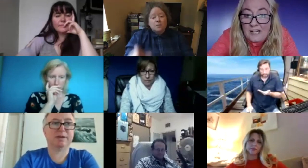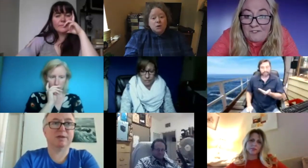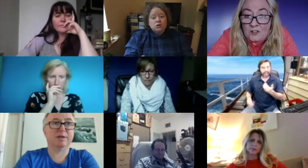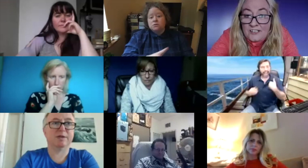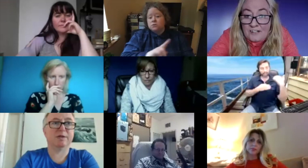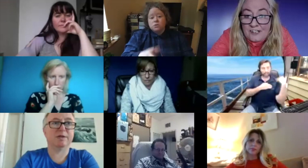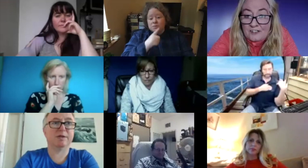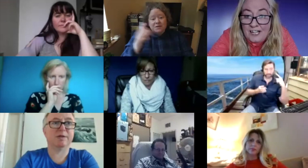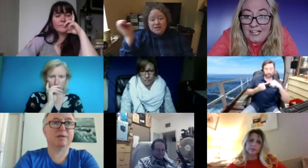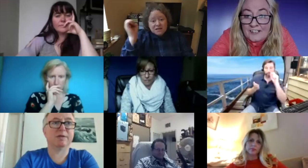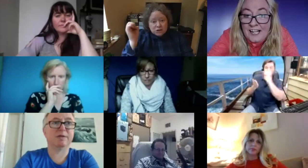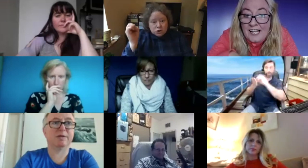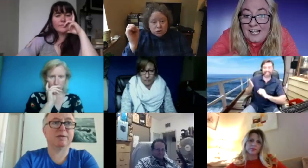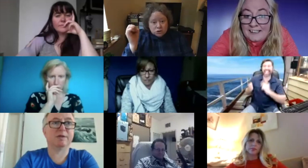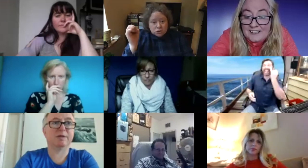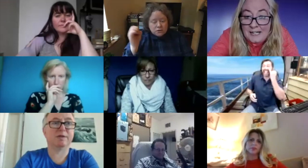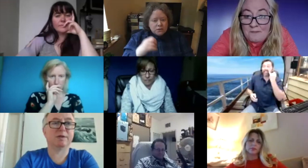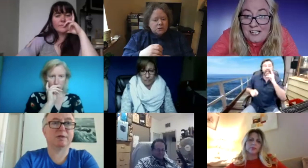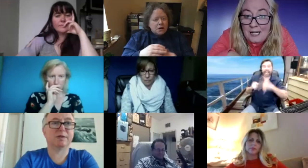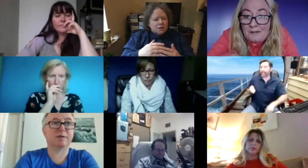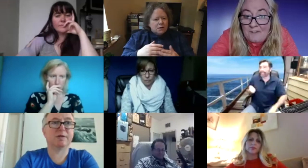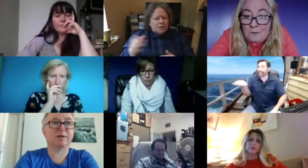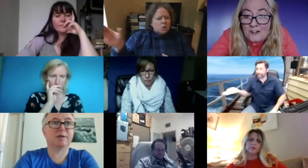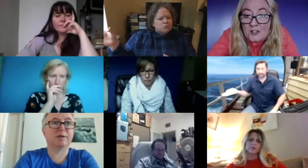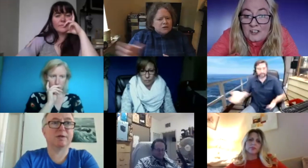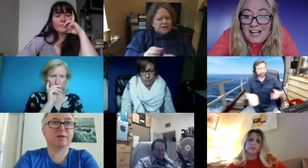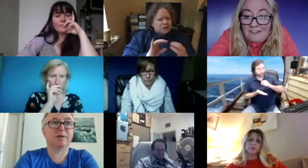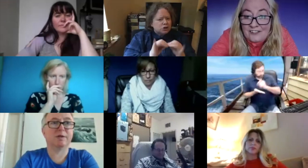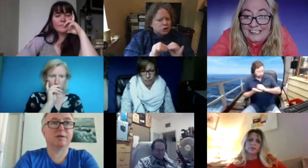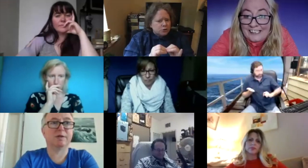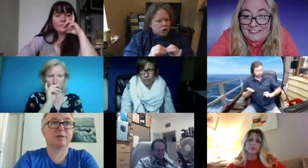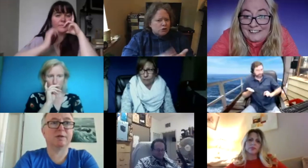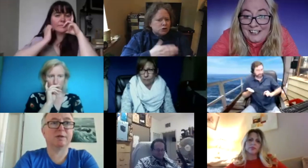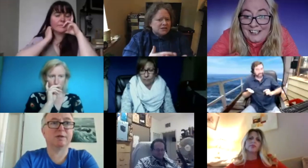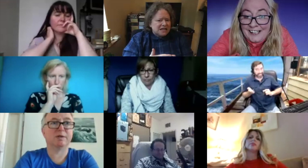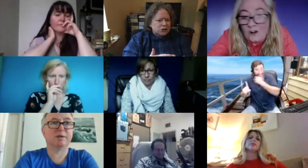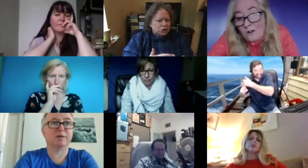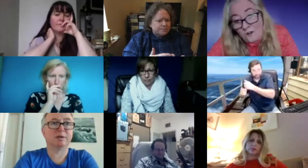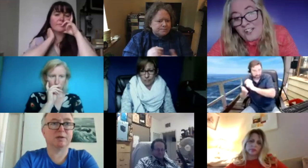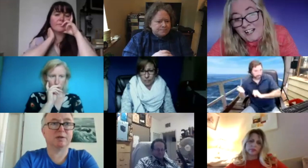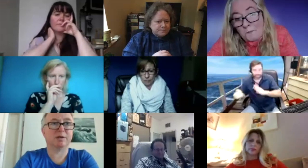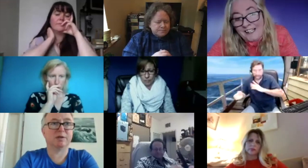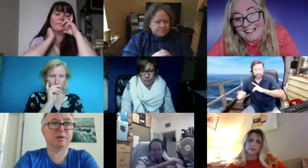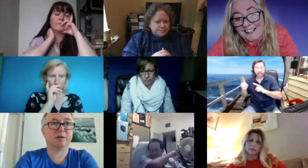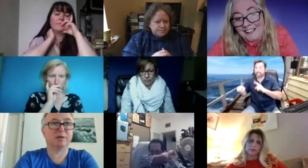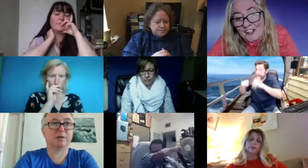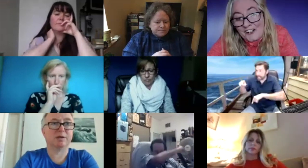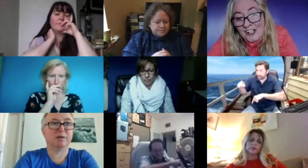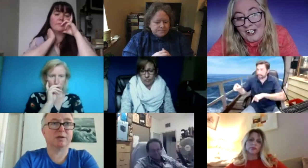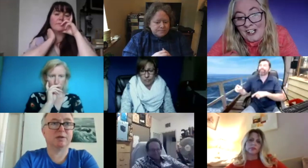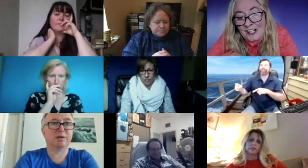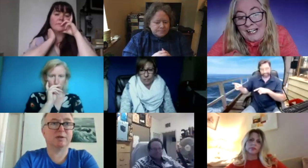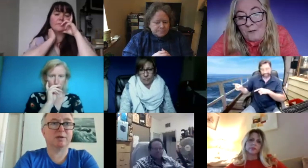form if they could not read or write. At the same time, if a person could not read or could not speak